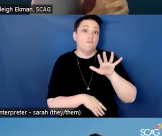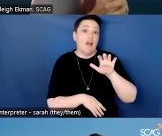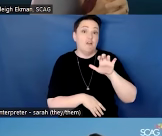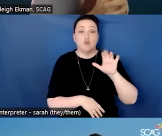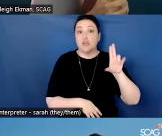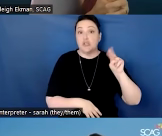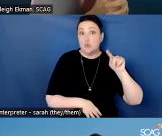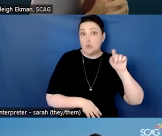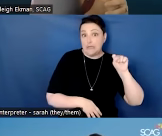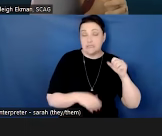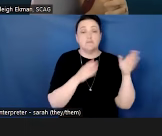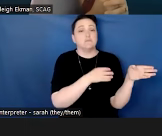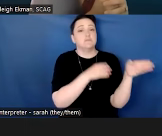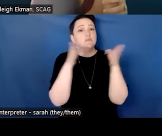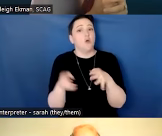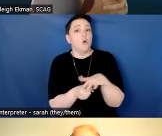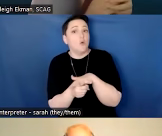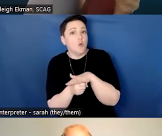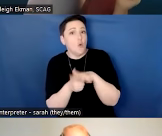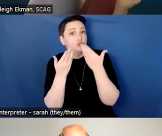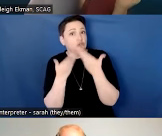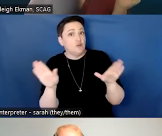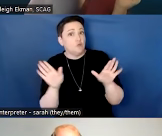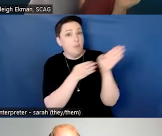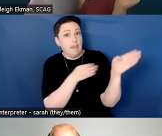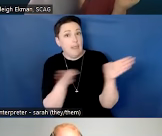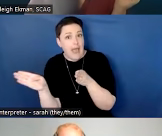example is a local general plan, element, or amendment.